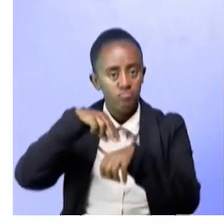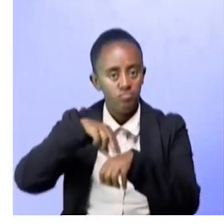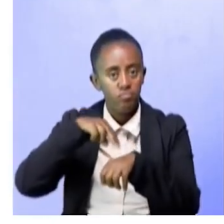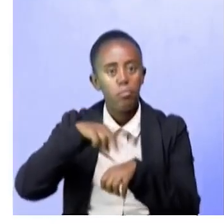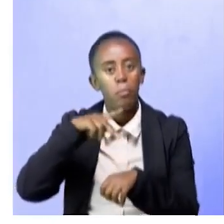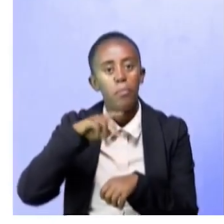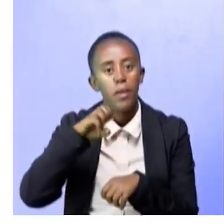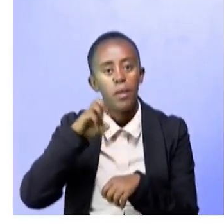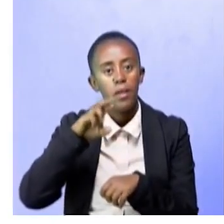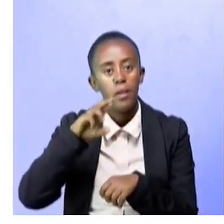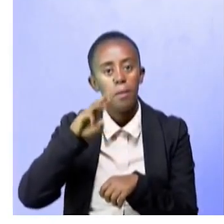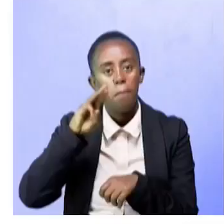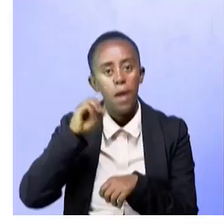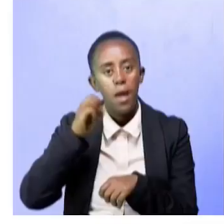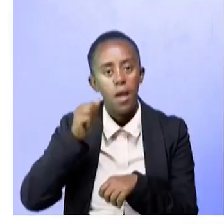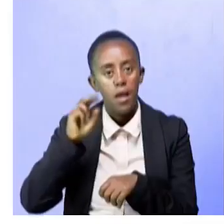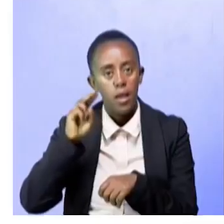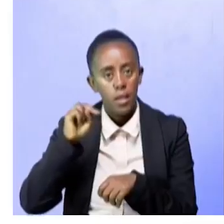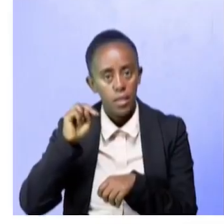keep